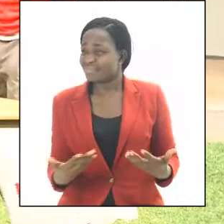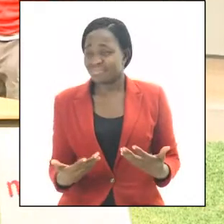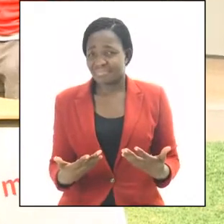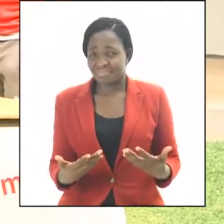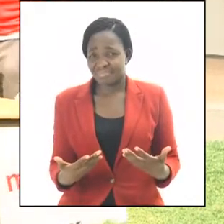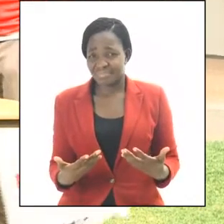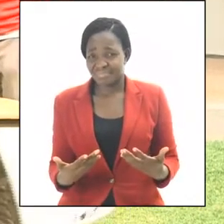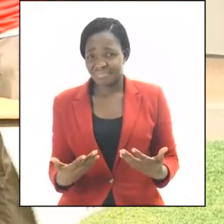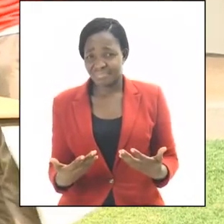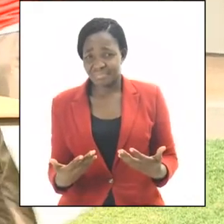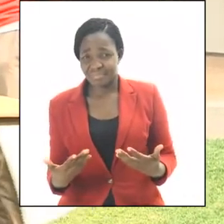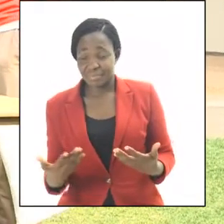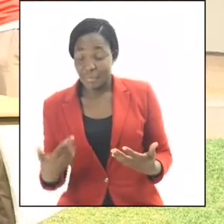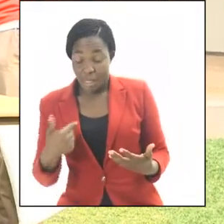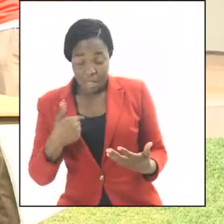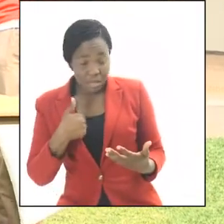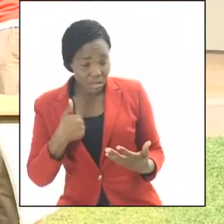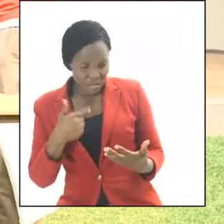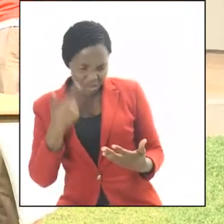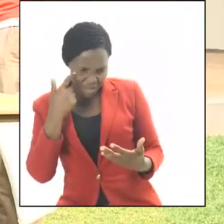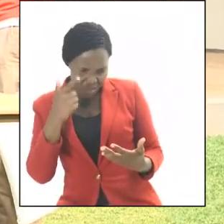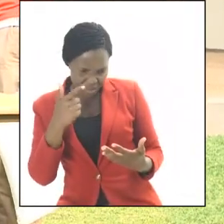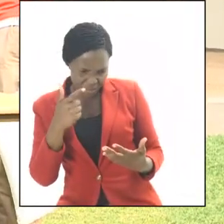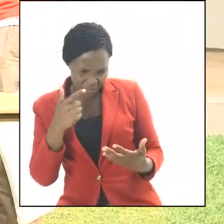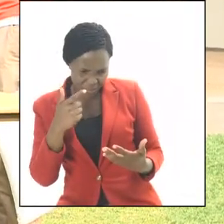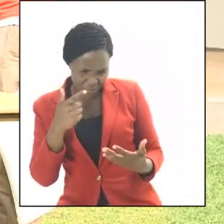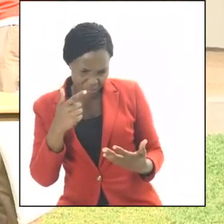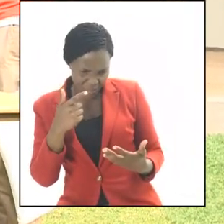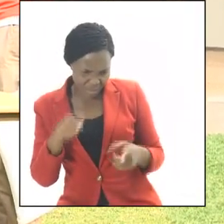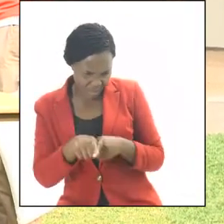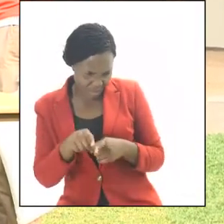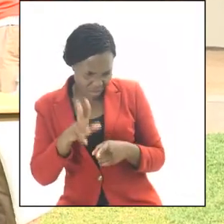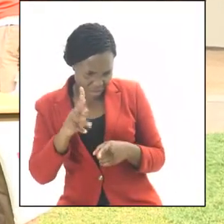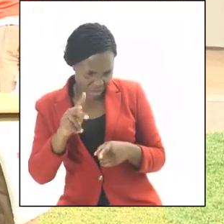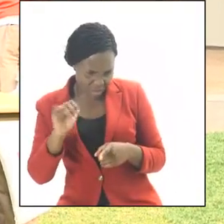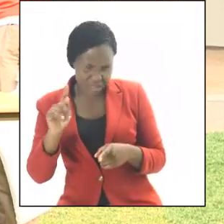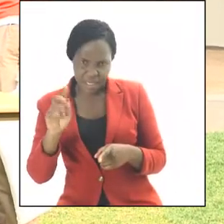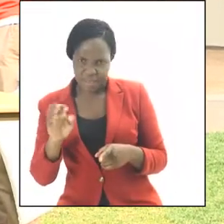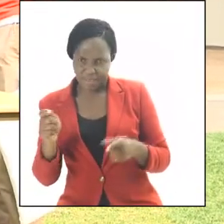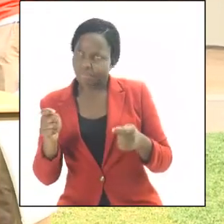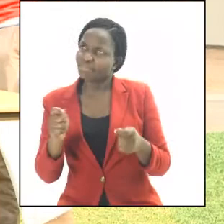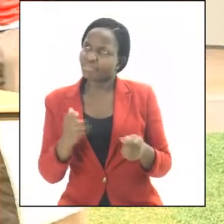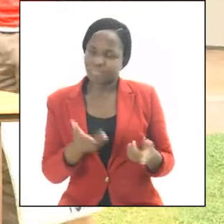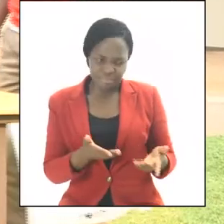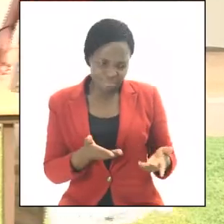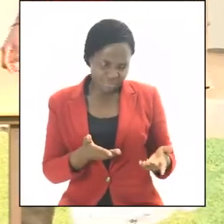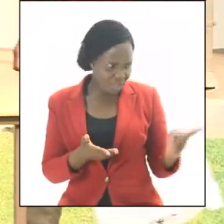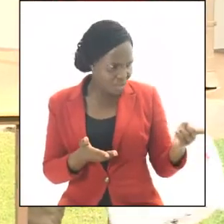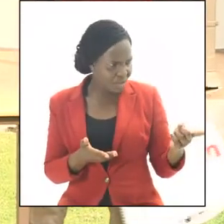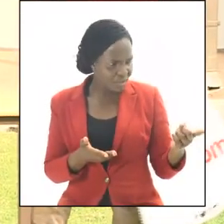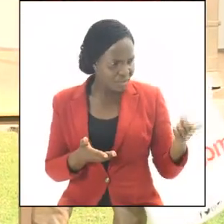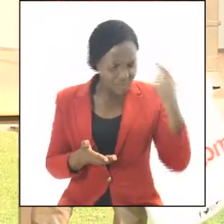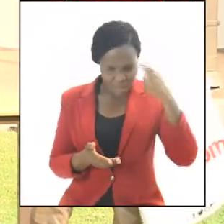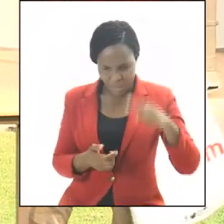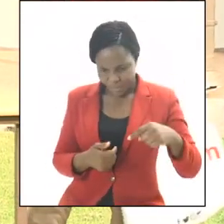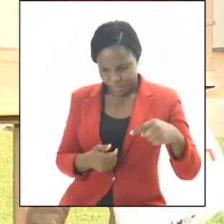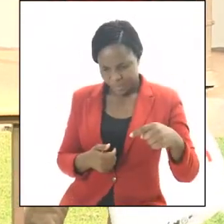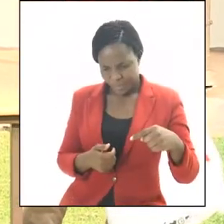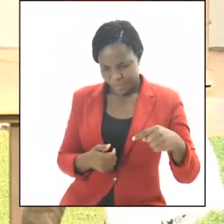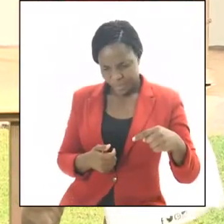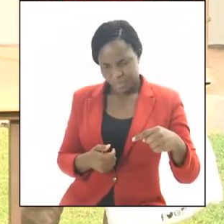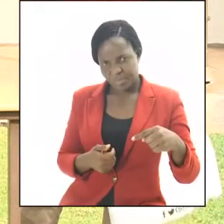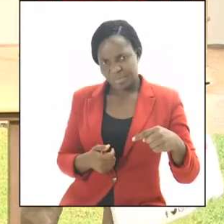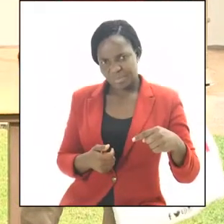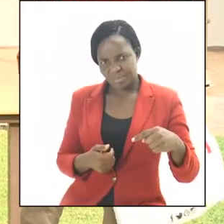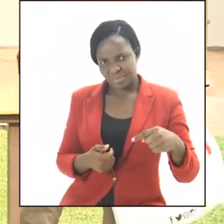I think the shape of the shape is a kite. Okay. What do you think it is? I think the shape